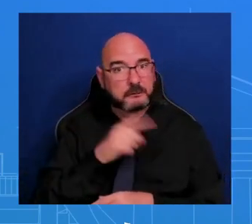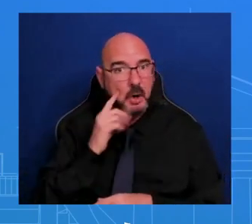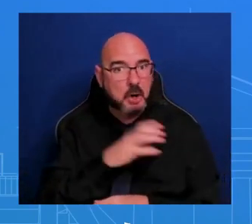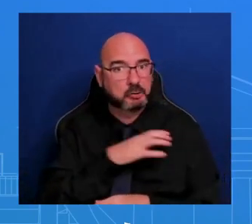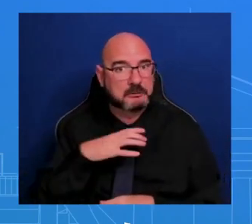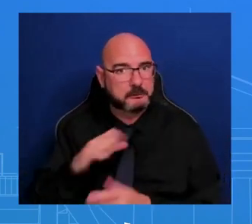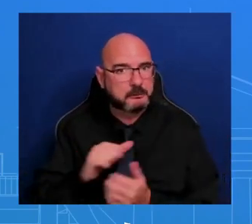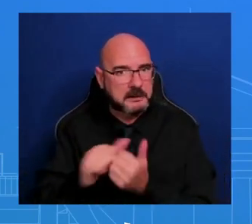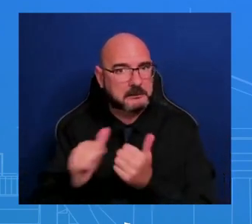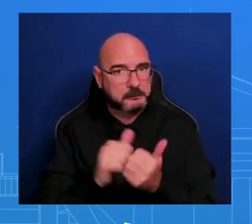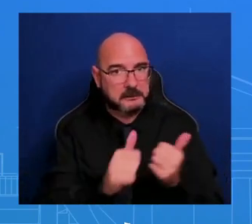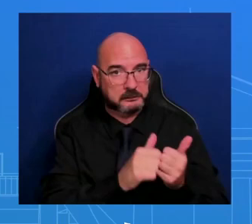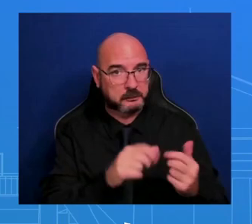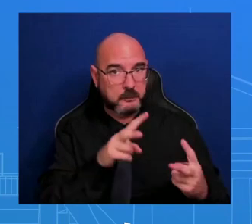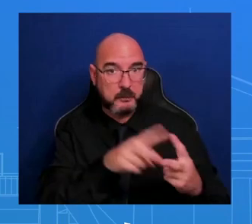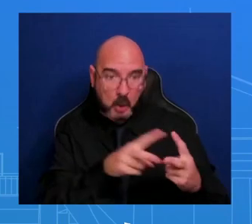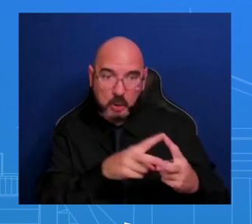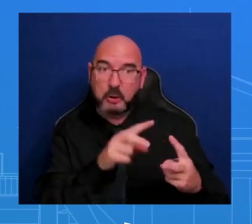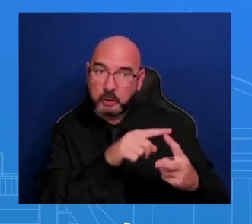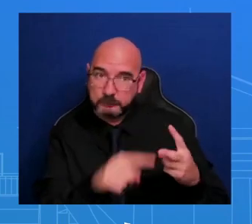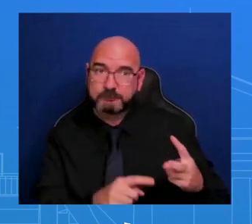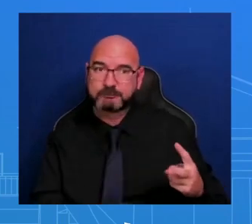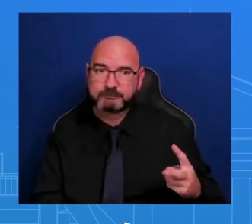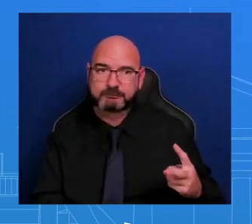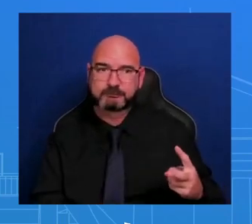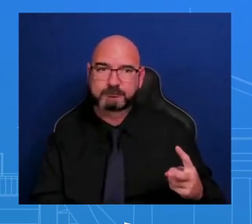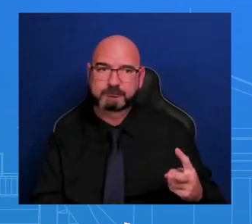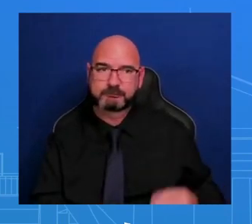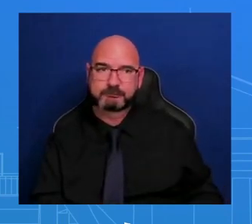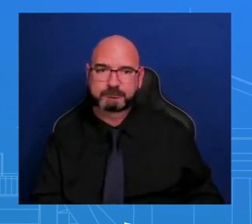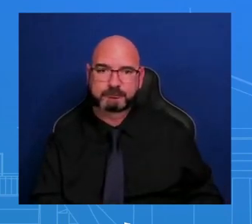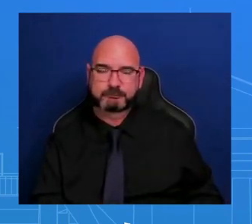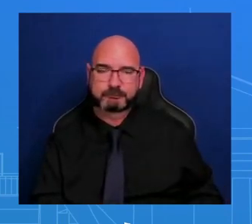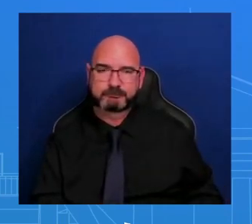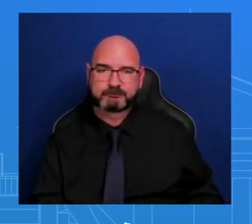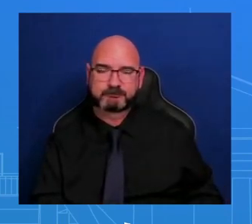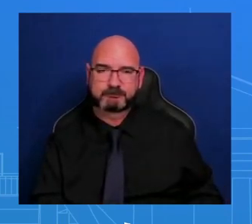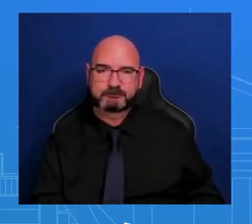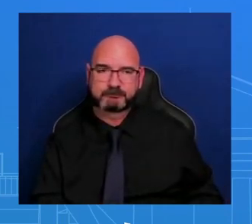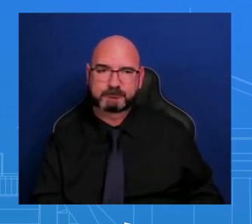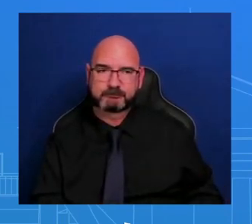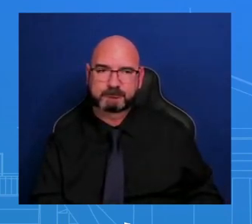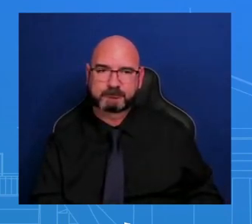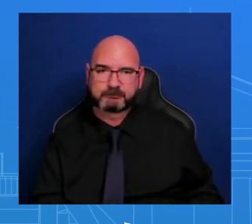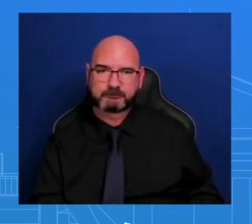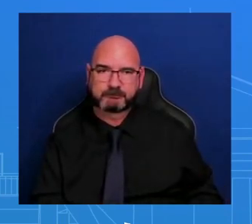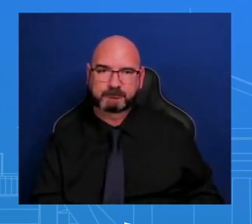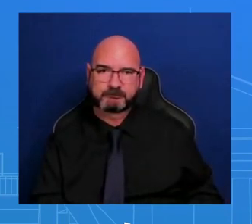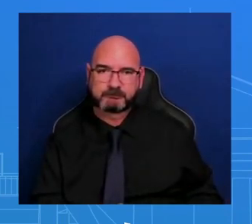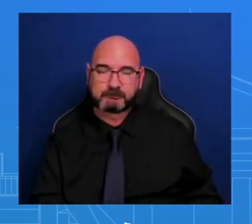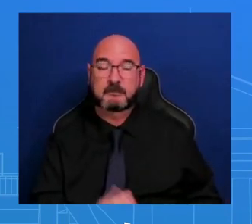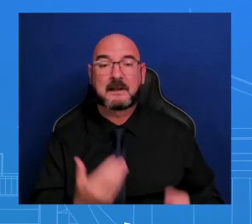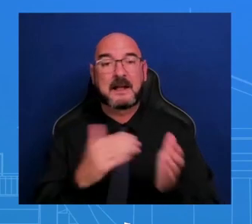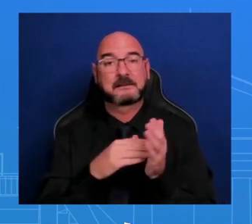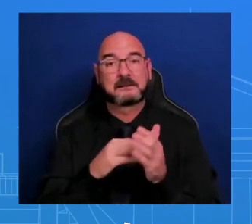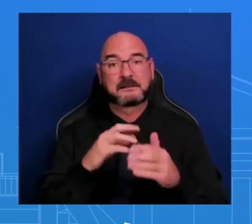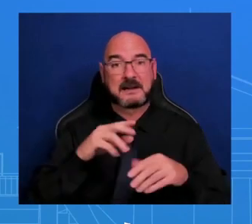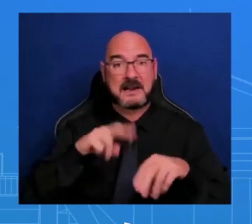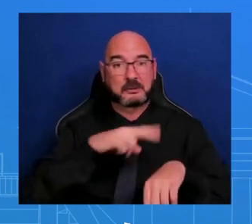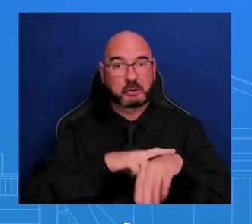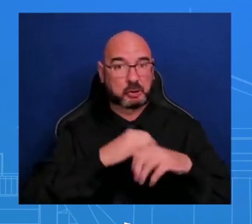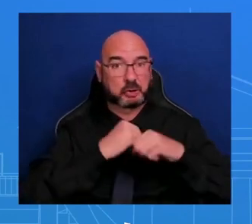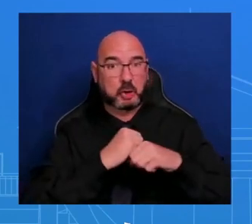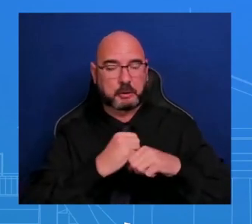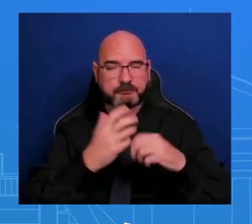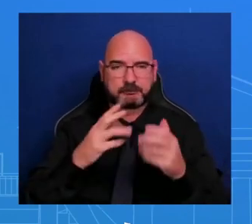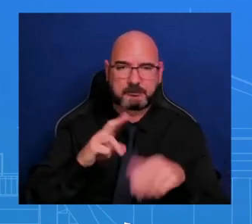move forward on getting those passed. As I mentioned, as it relates to the national security request that we made with Ukraine and also Israel,